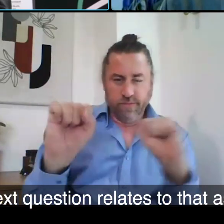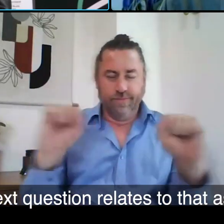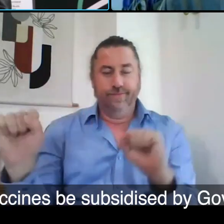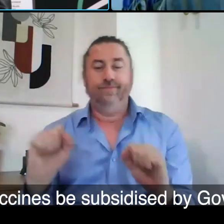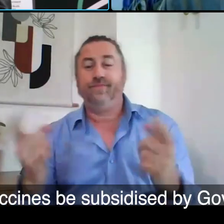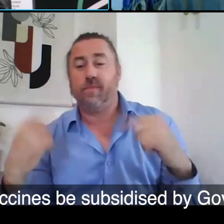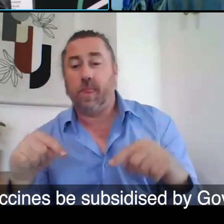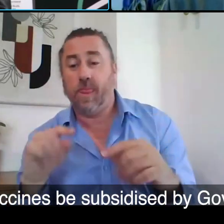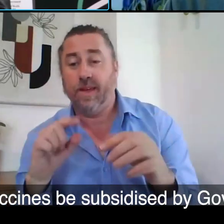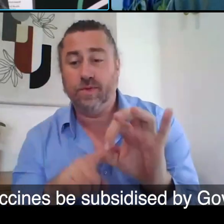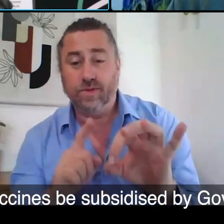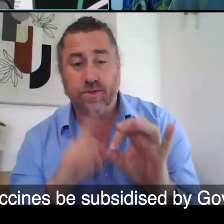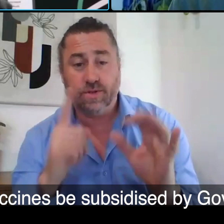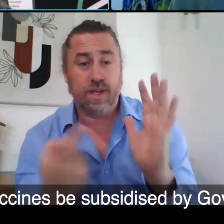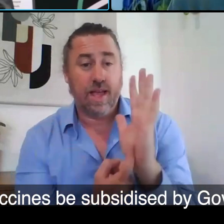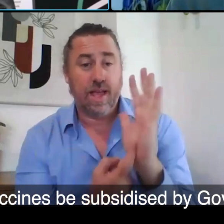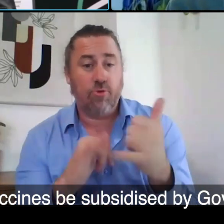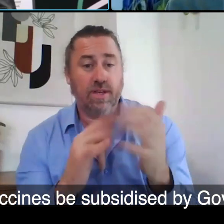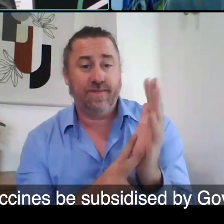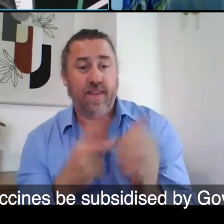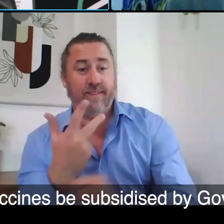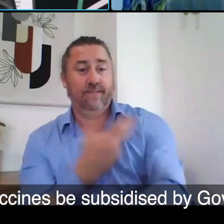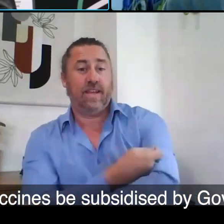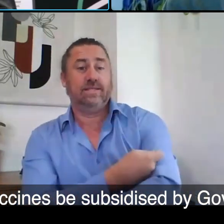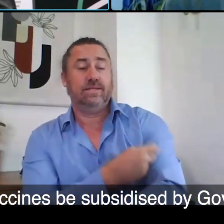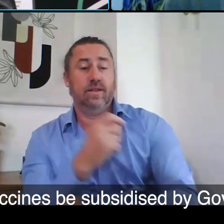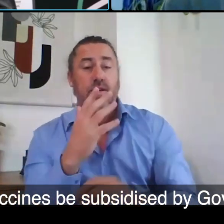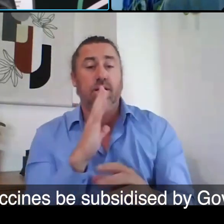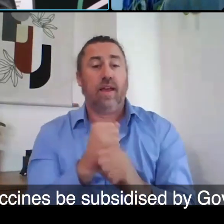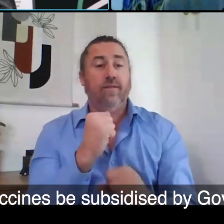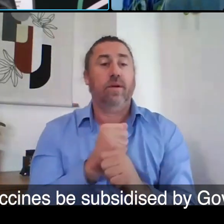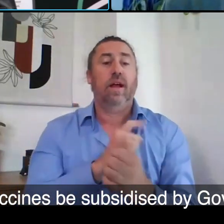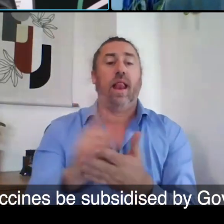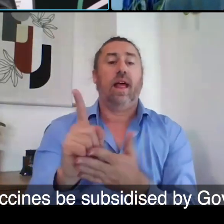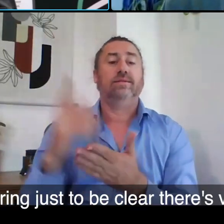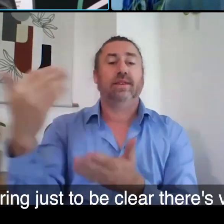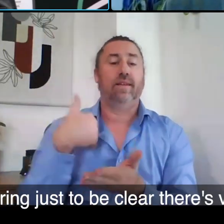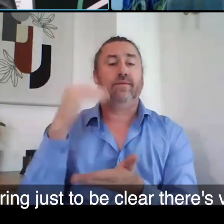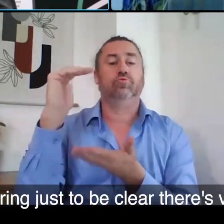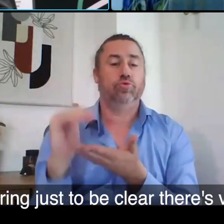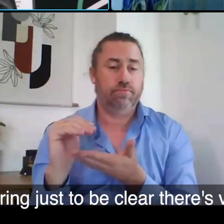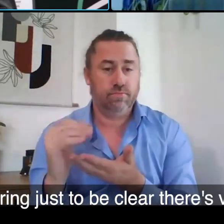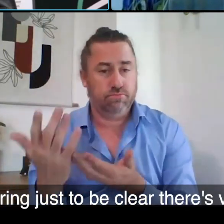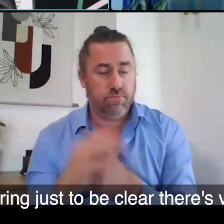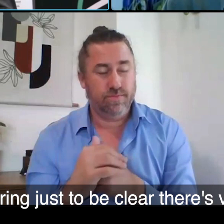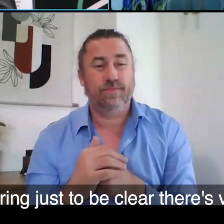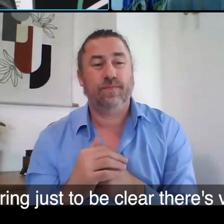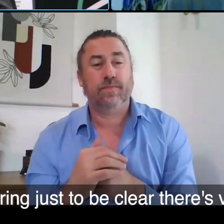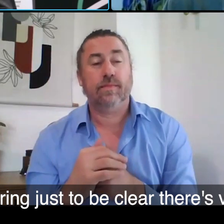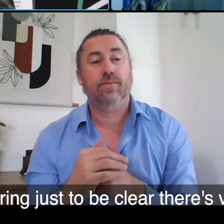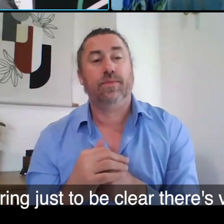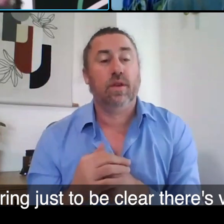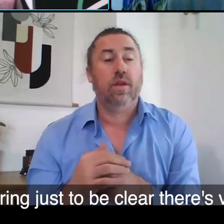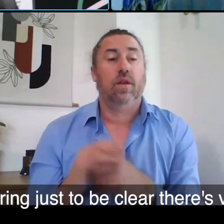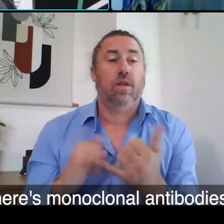relates to that: is will the RSV vaccines be subsidised by government later? So remembering, just to be